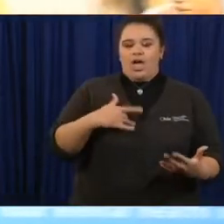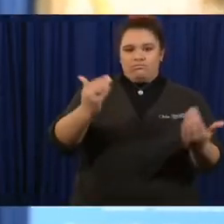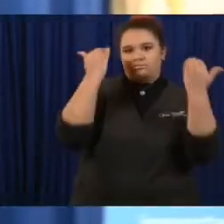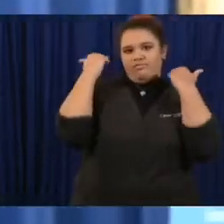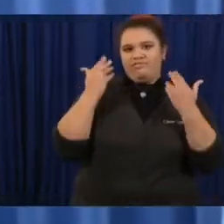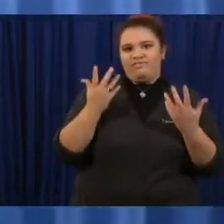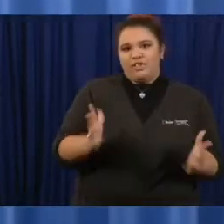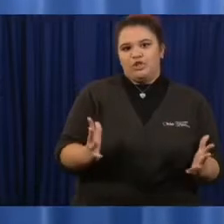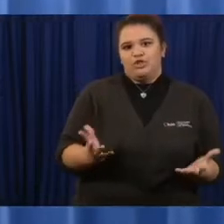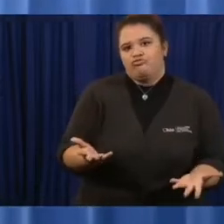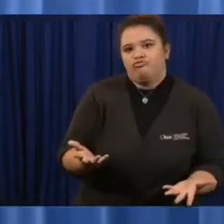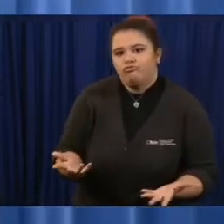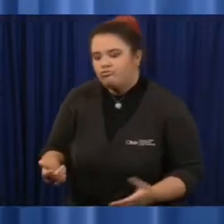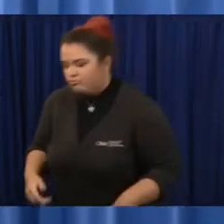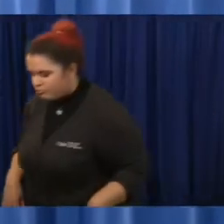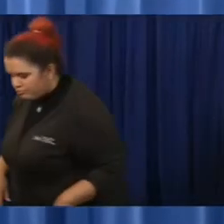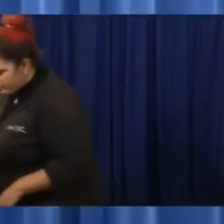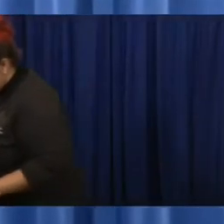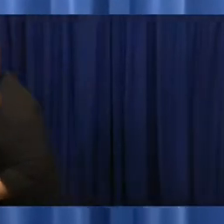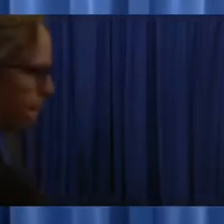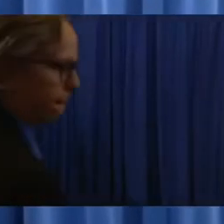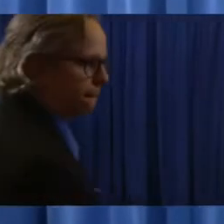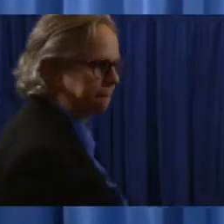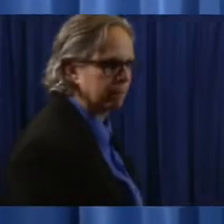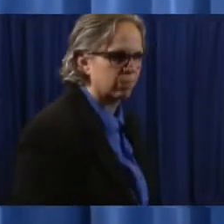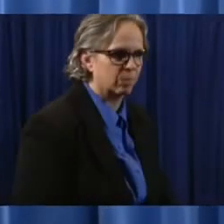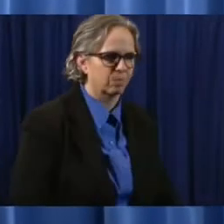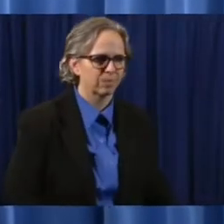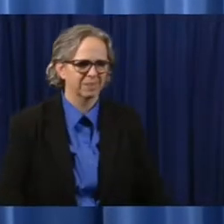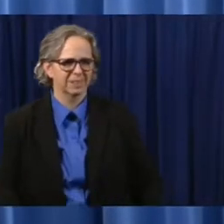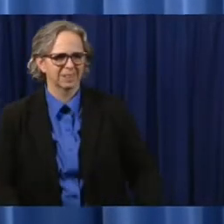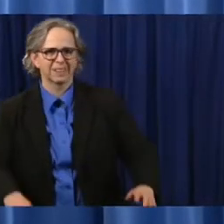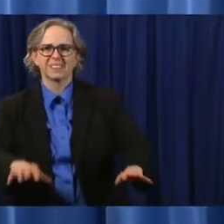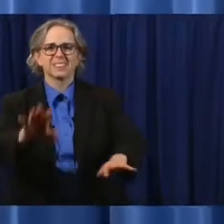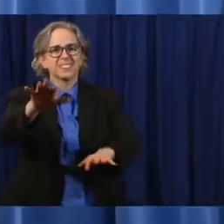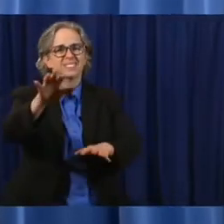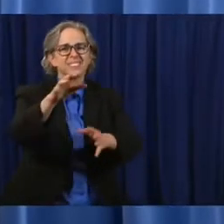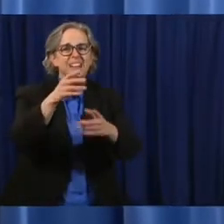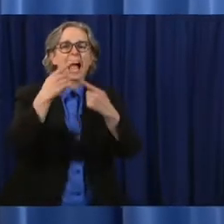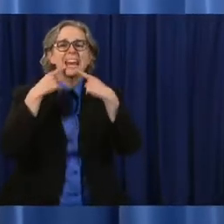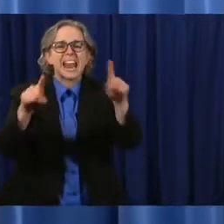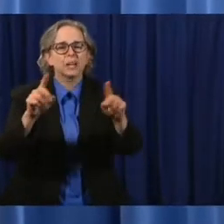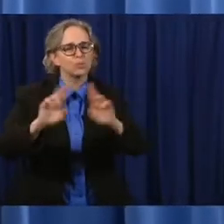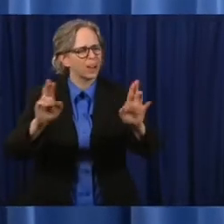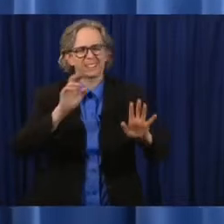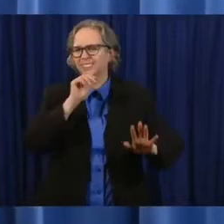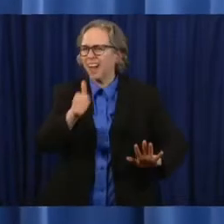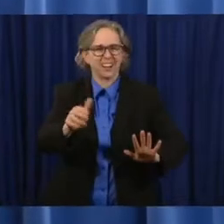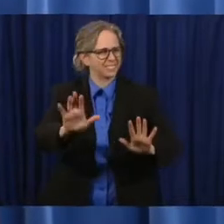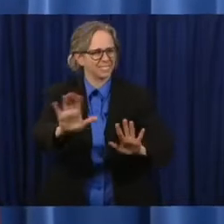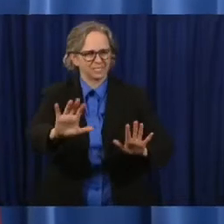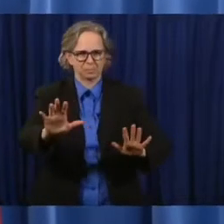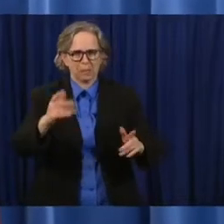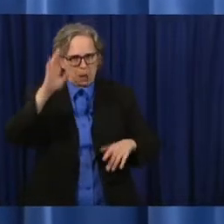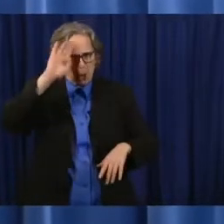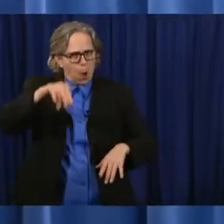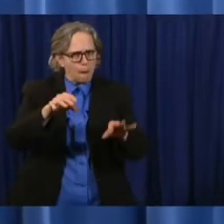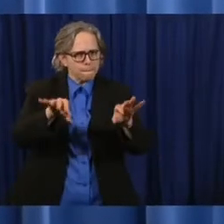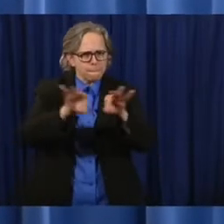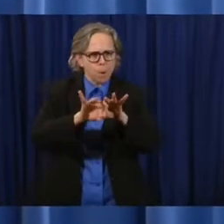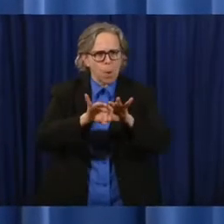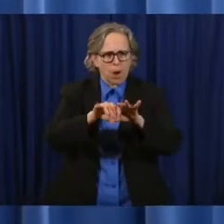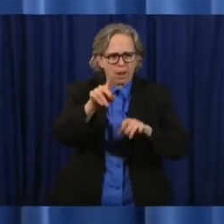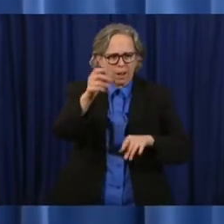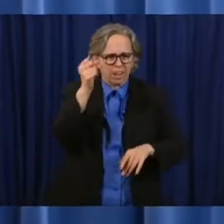We're not ready to announce anything yet. I understand the imperative, and I understand the impact this has